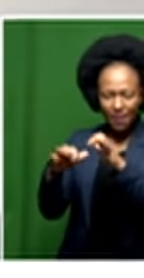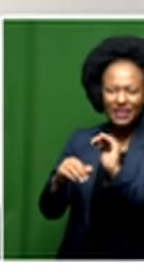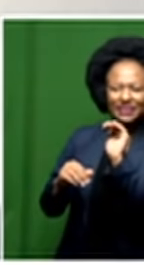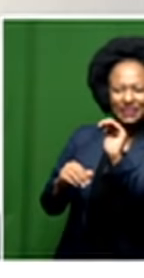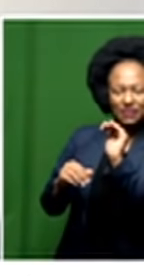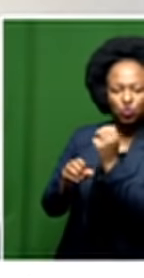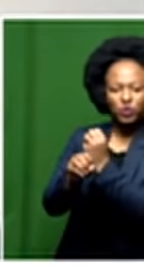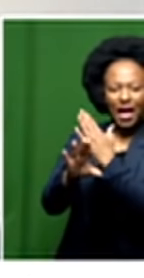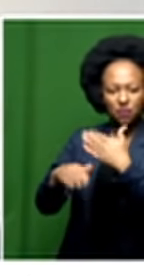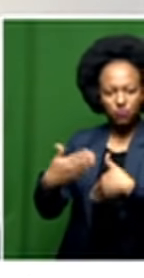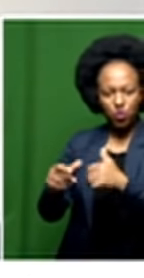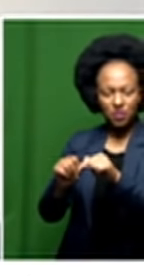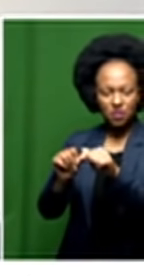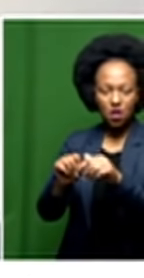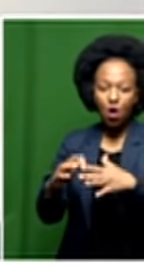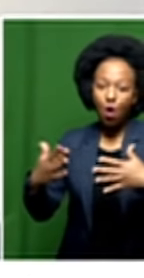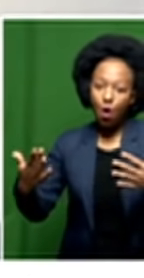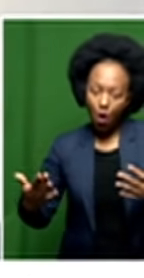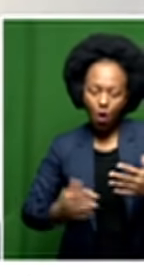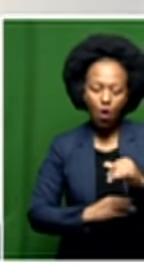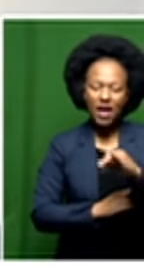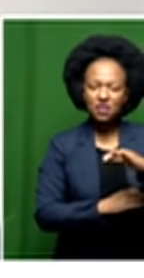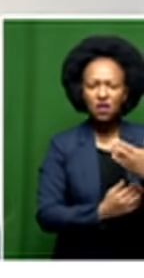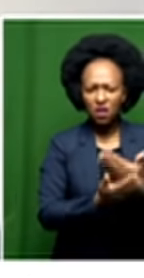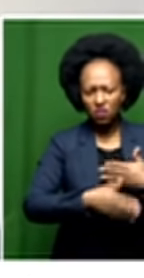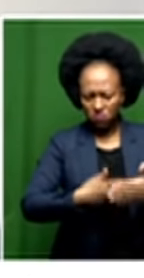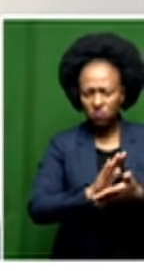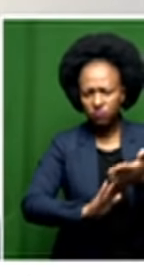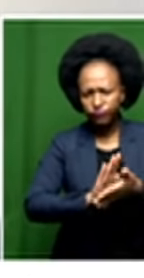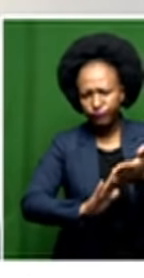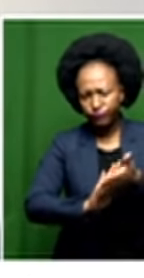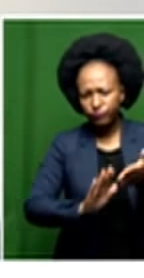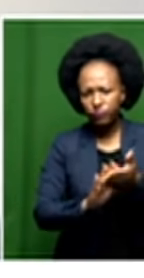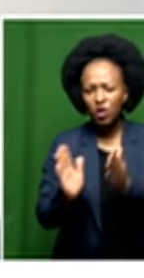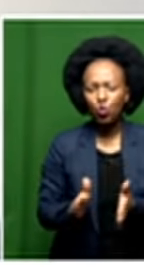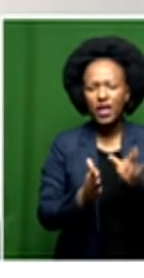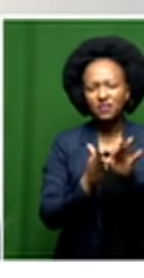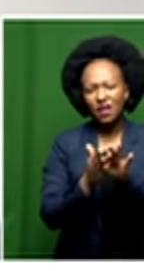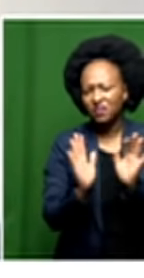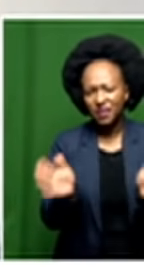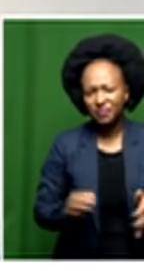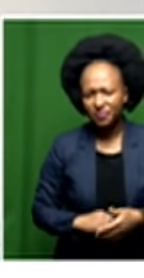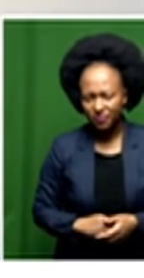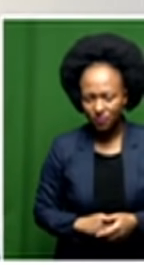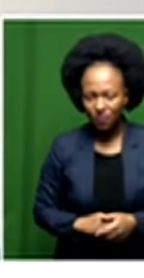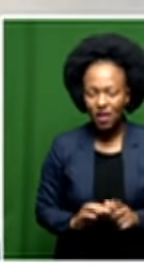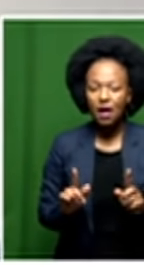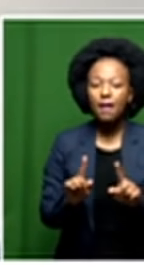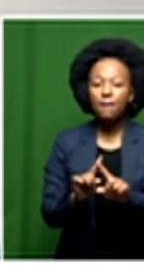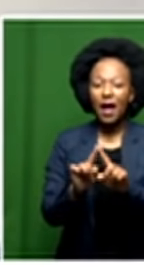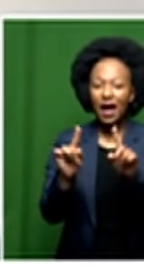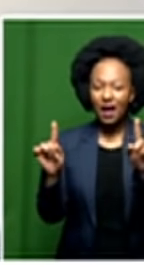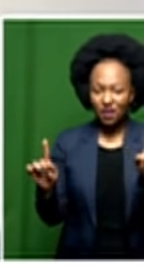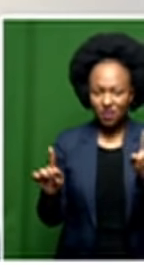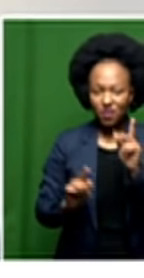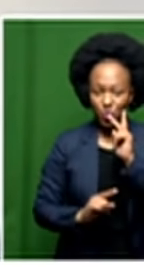process. Alternatively, the IEC can get on with the job of arranging the election. But you see,